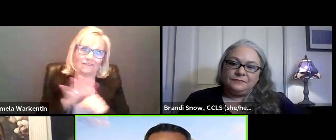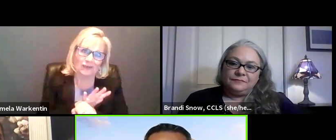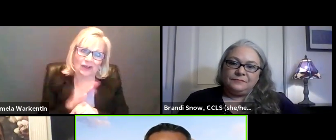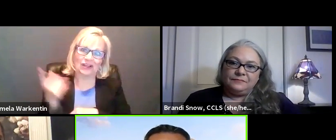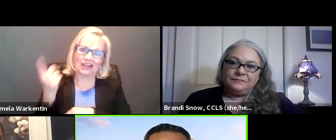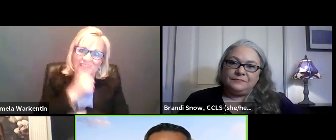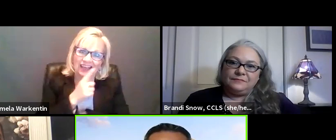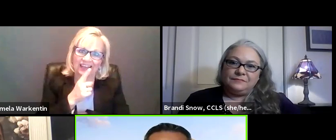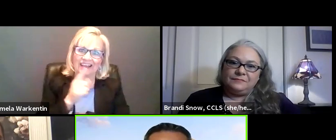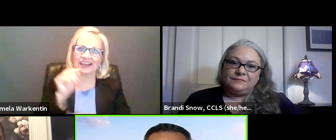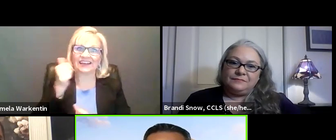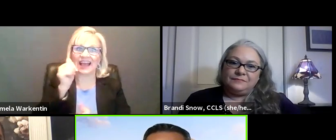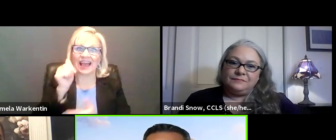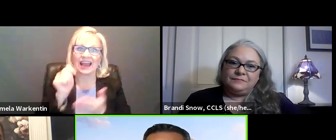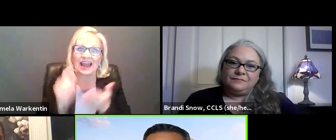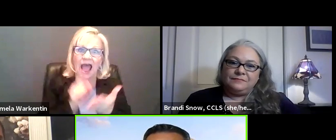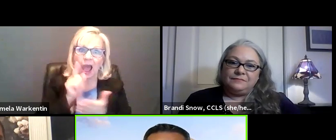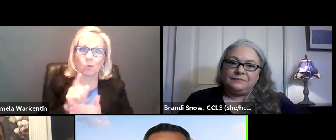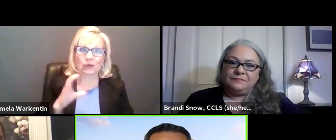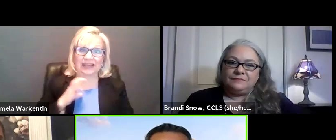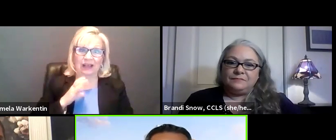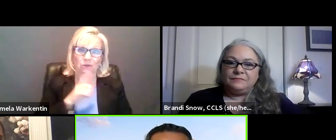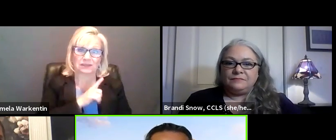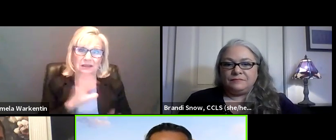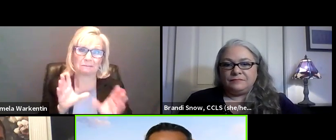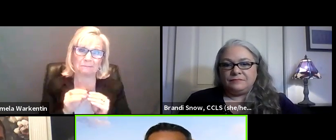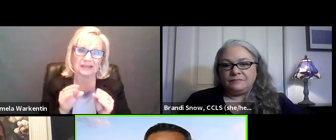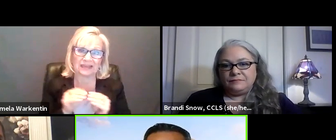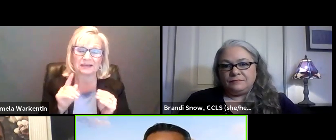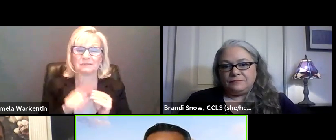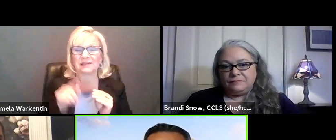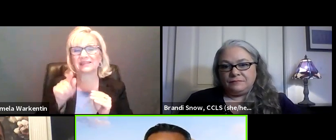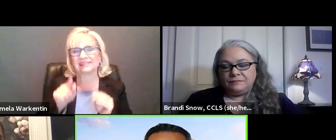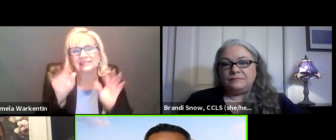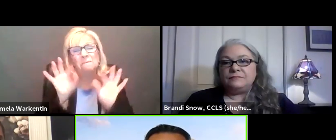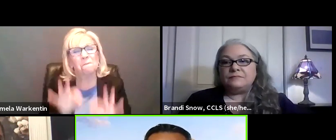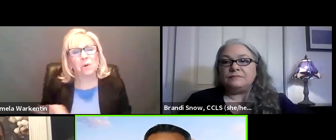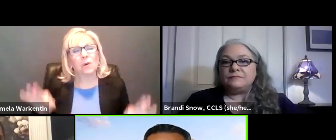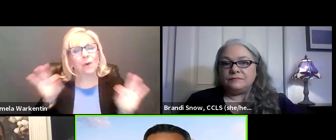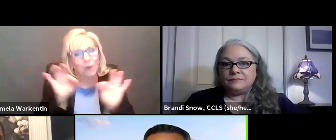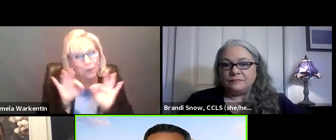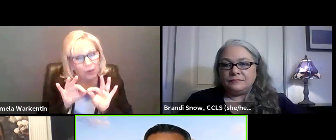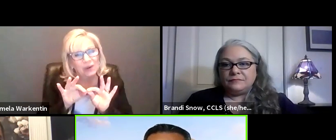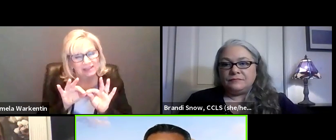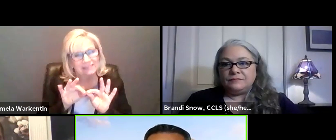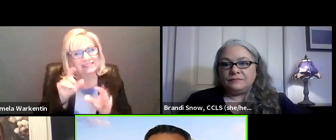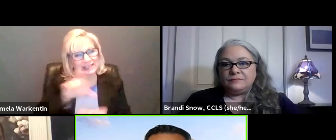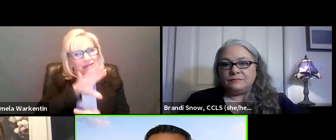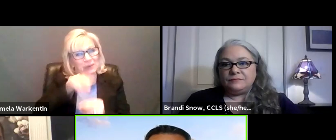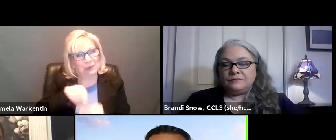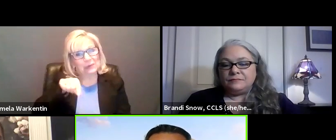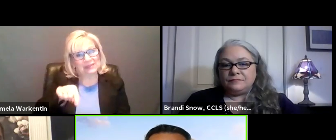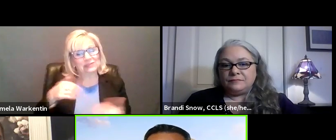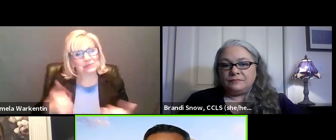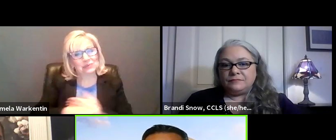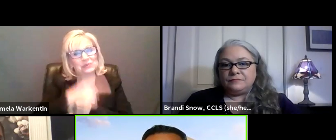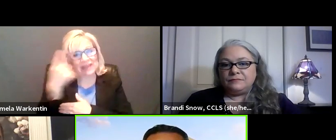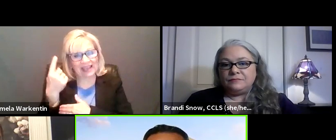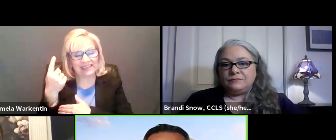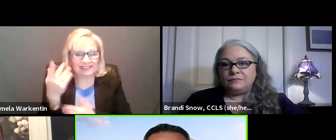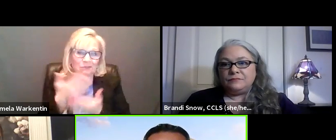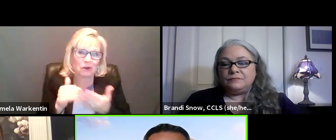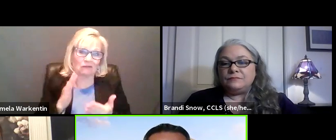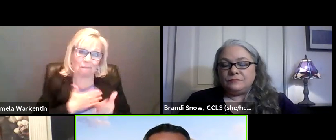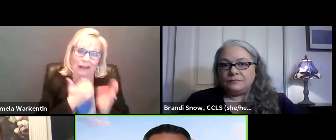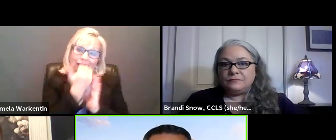10 hours of a council meeting, but this work is far too important to not also include it in today's task. I